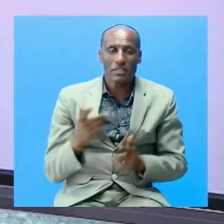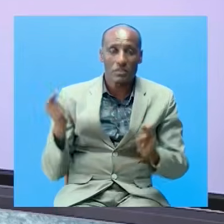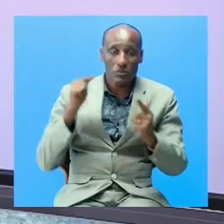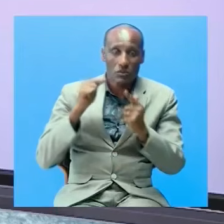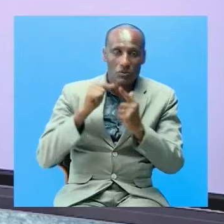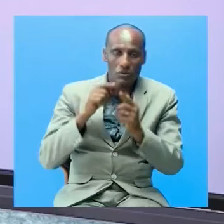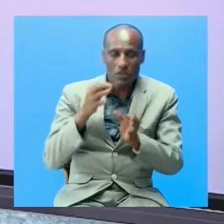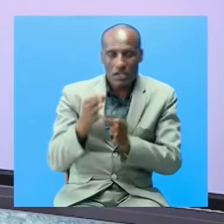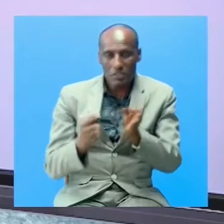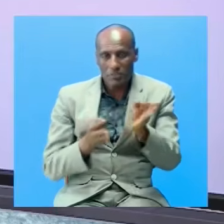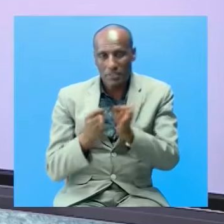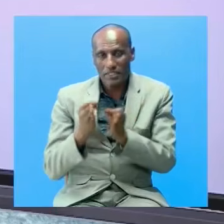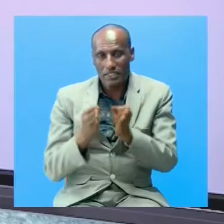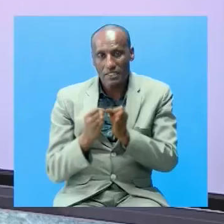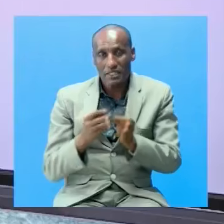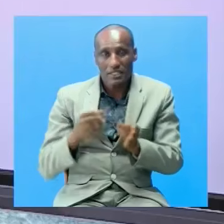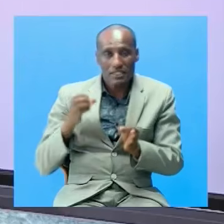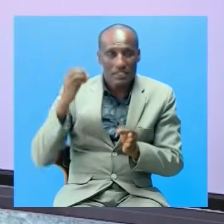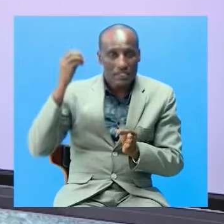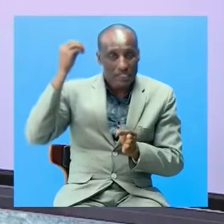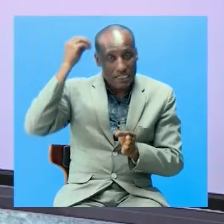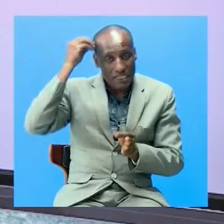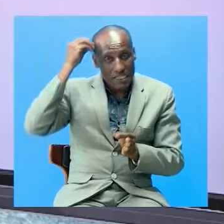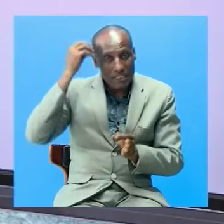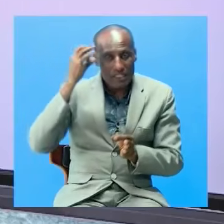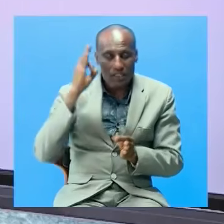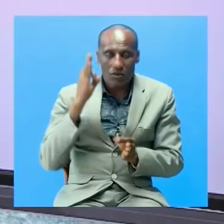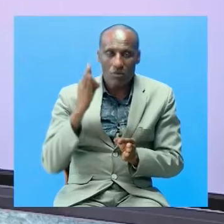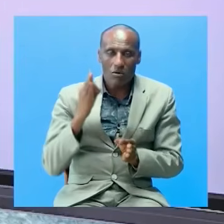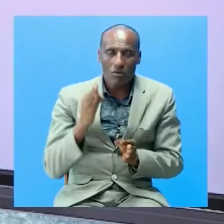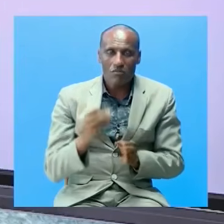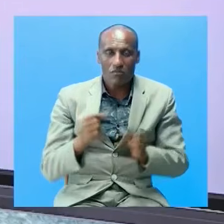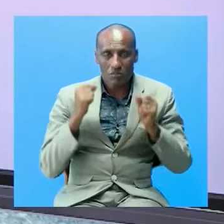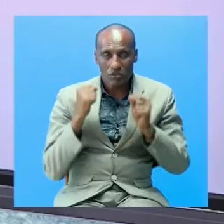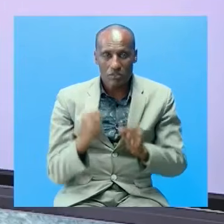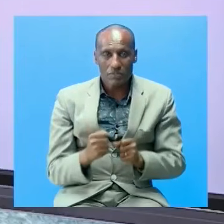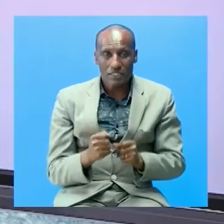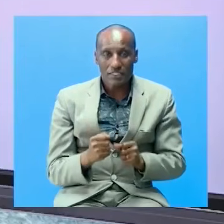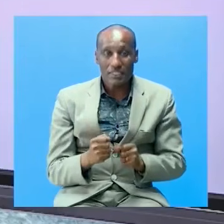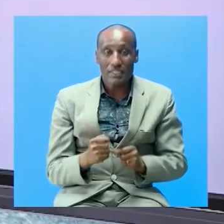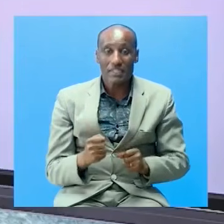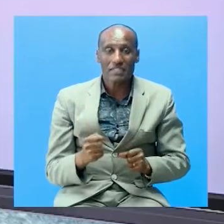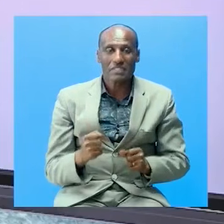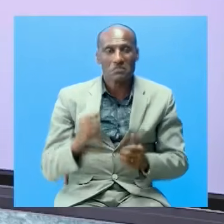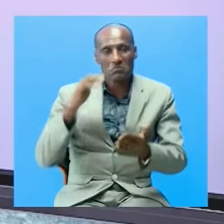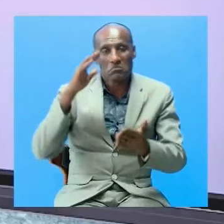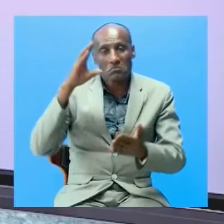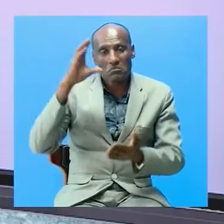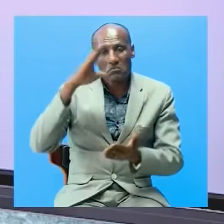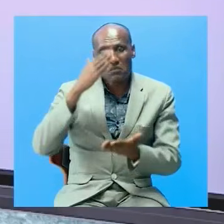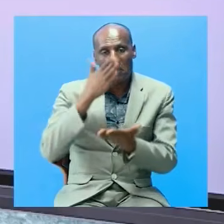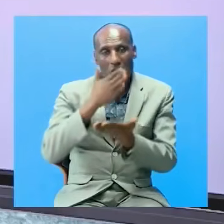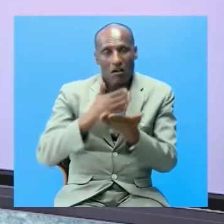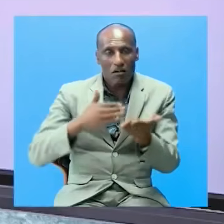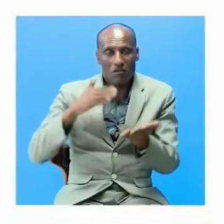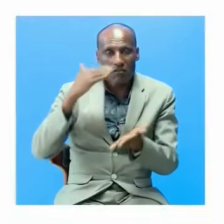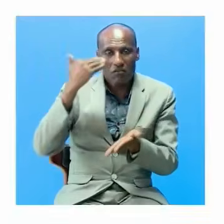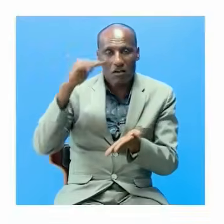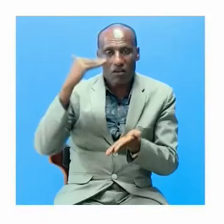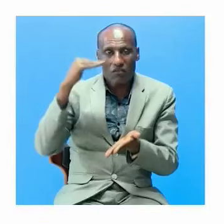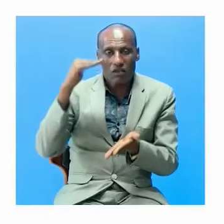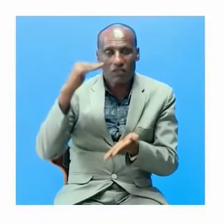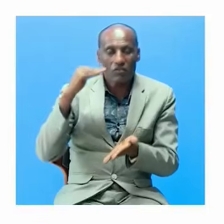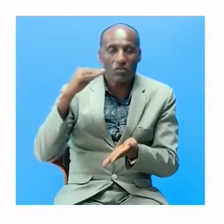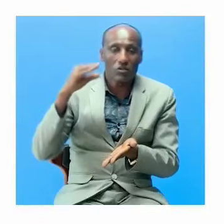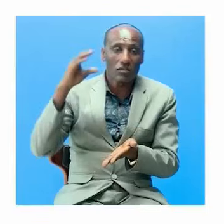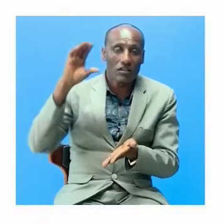May. We also use may to express, yes, the degree of possibility for may